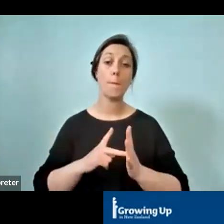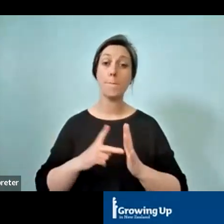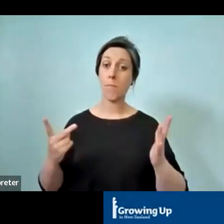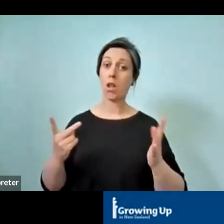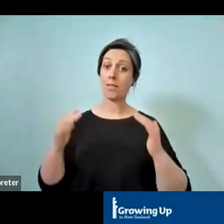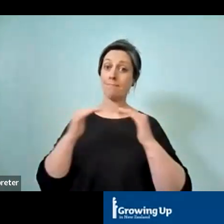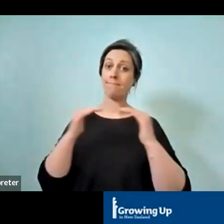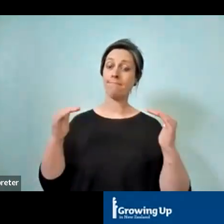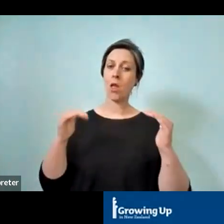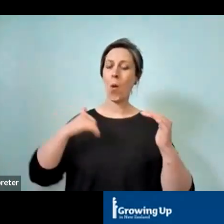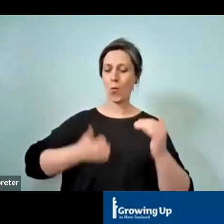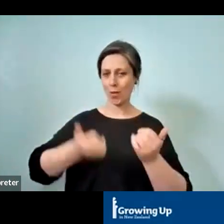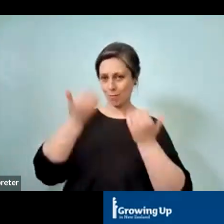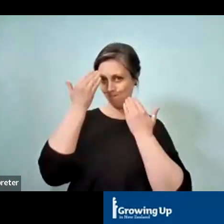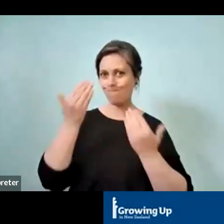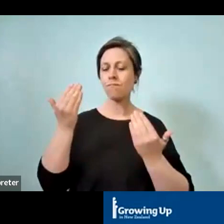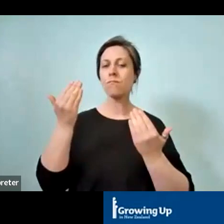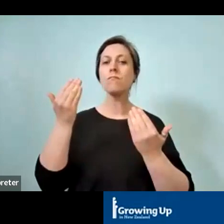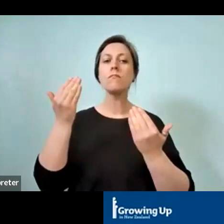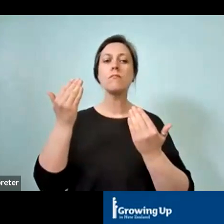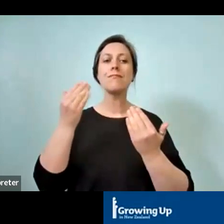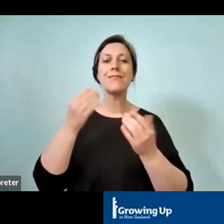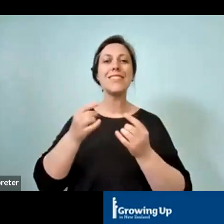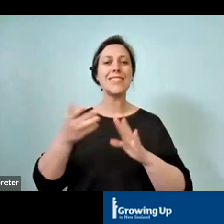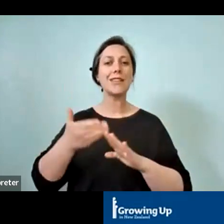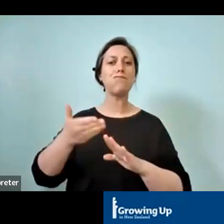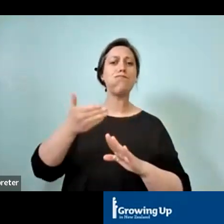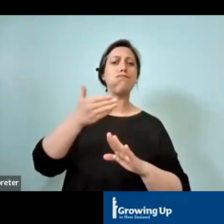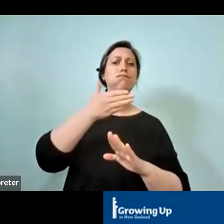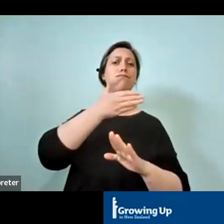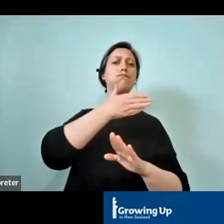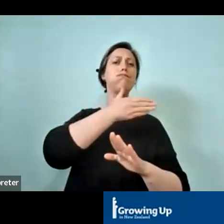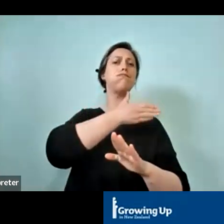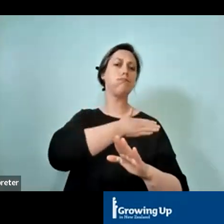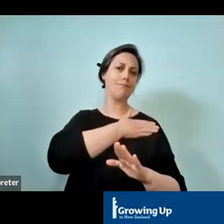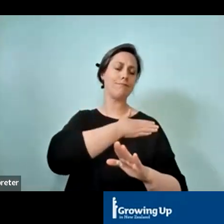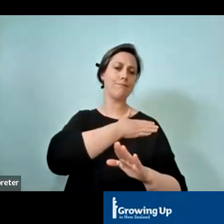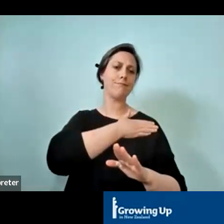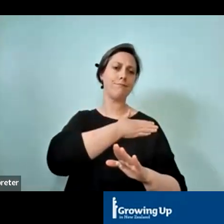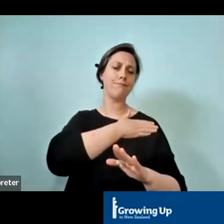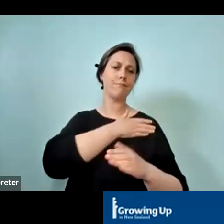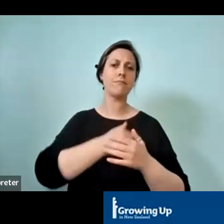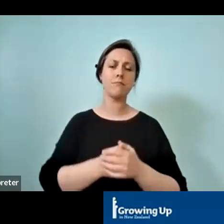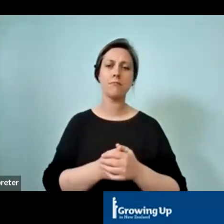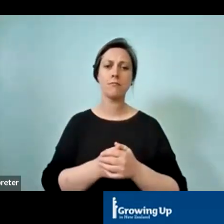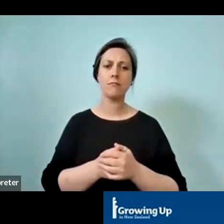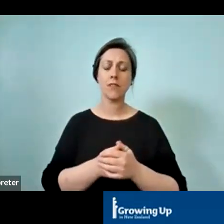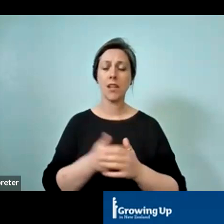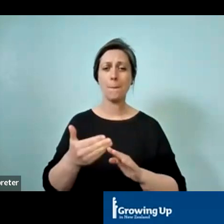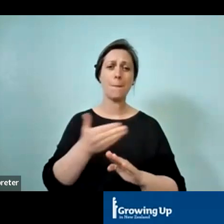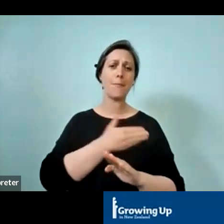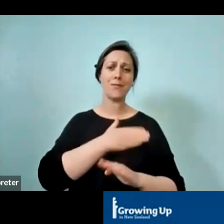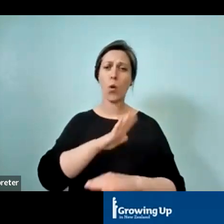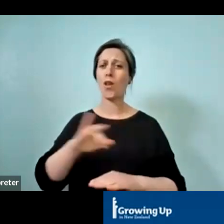do have to recognize that it starts, way before the children enter